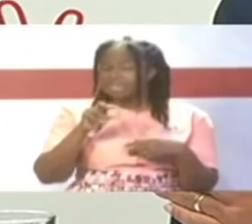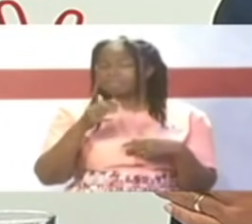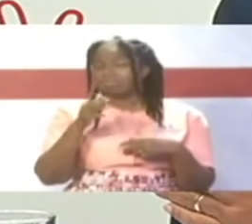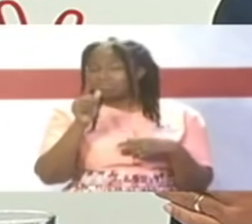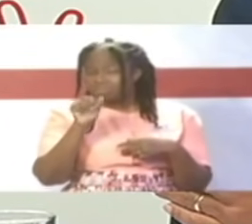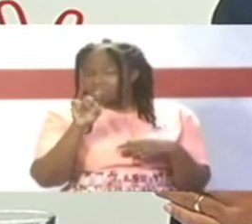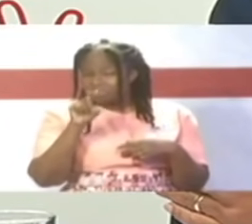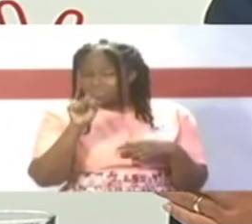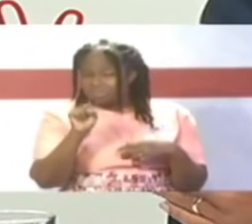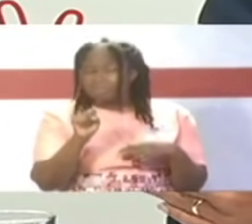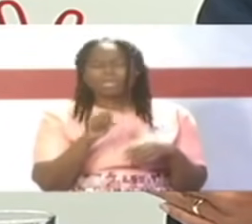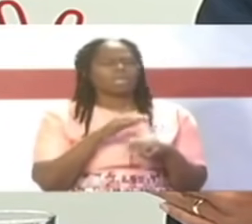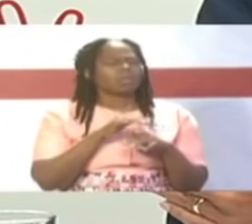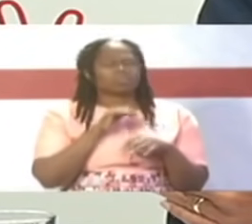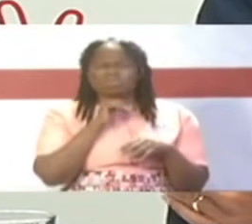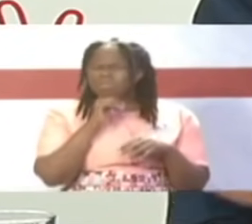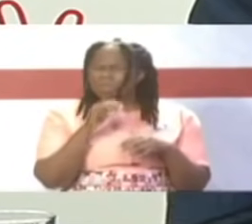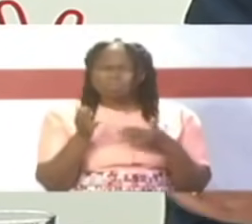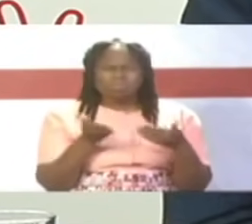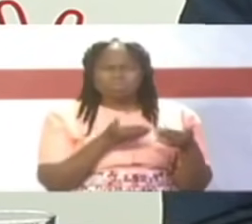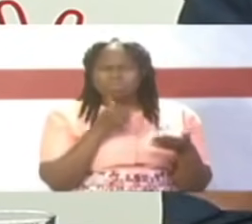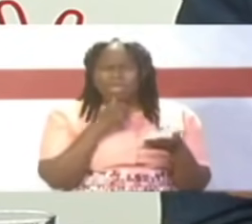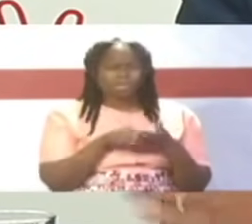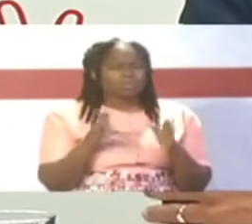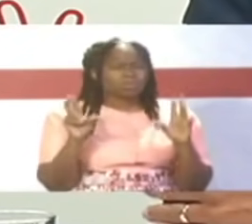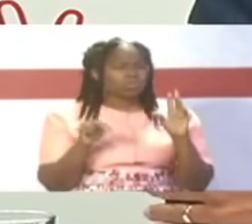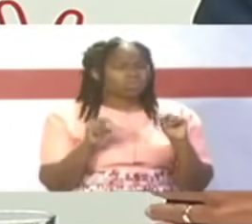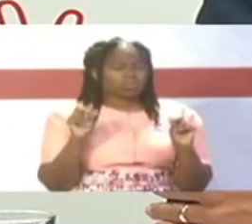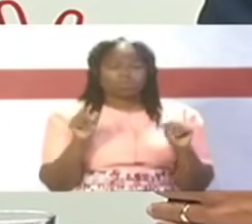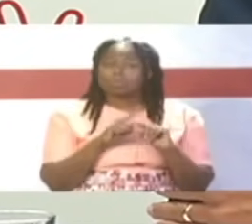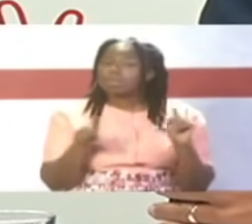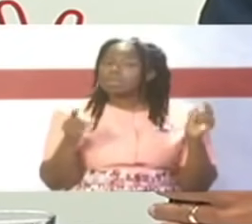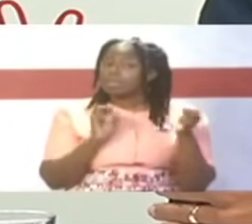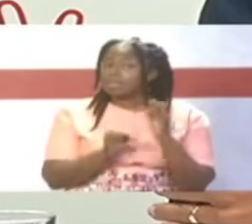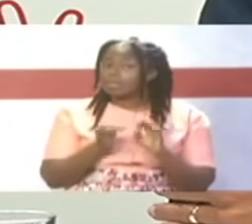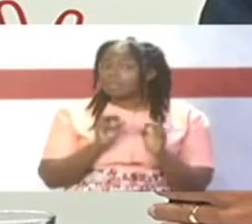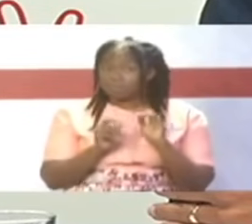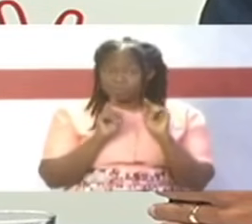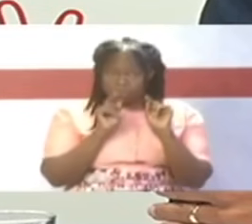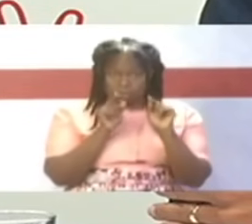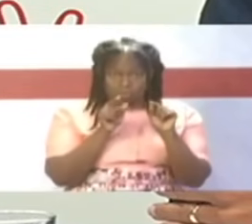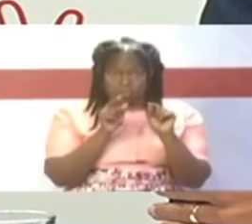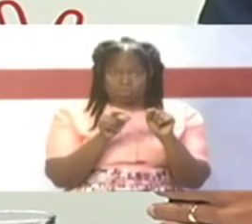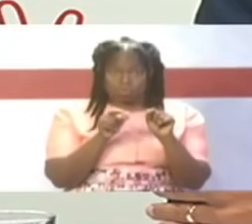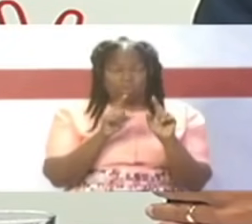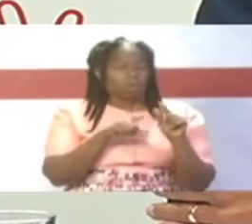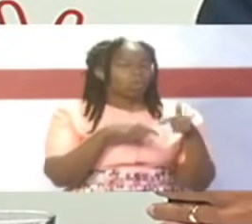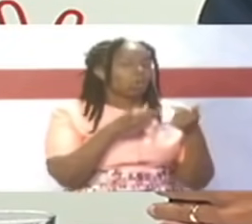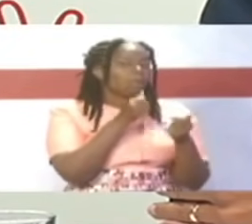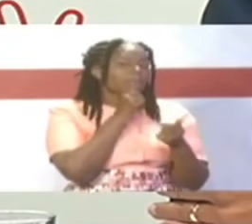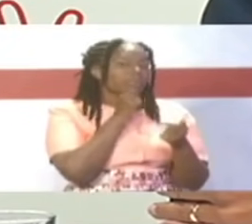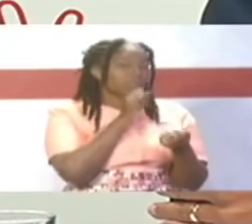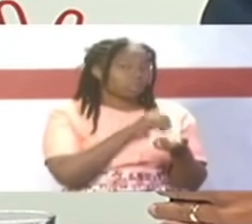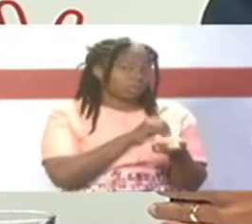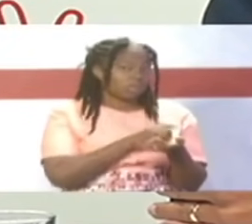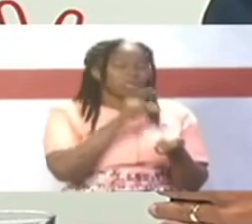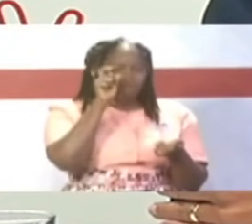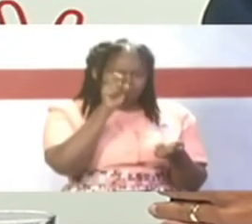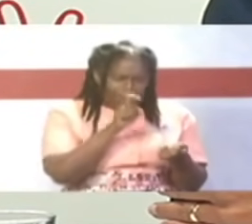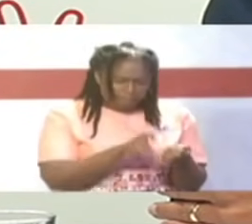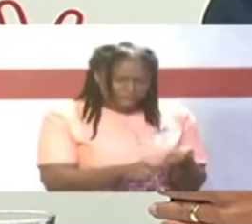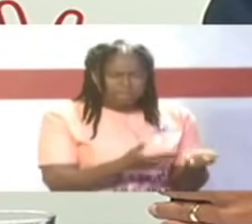bring letters. However, if you're a patient in the private sector, you will need to bring